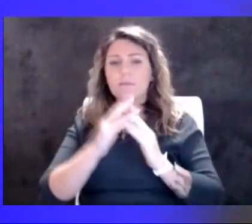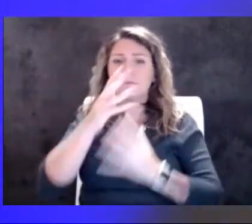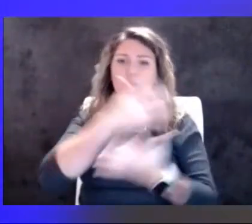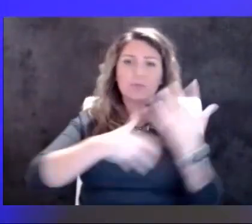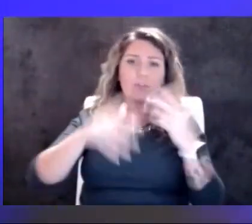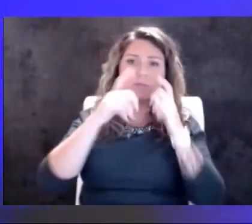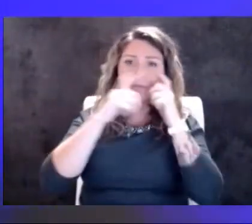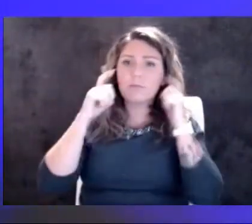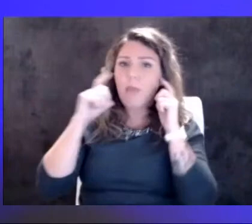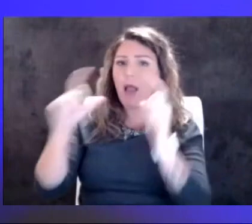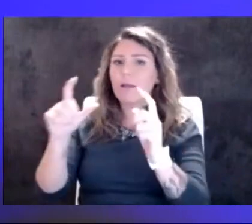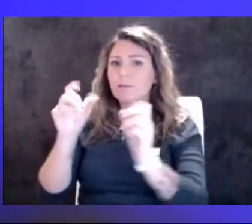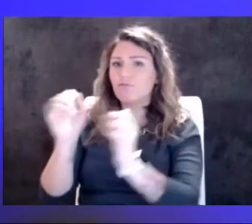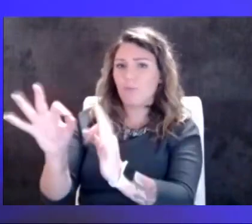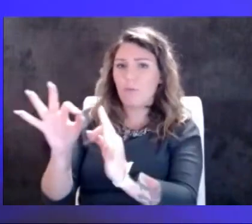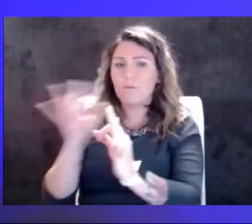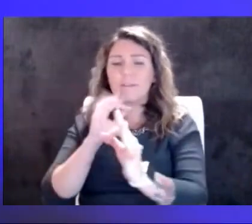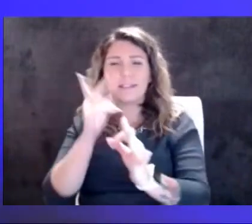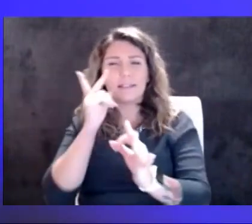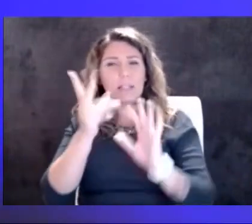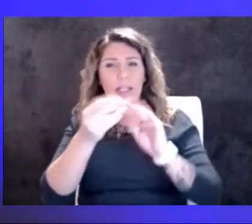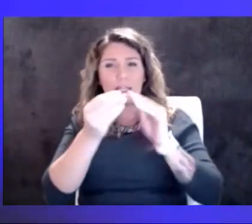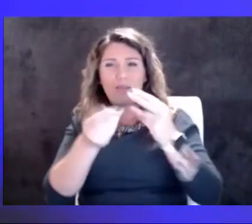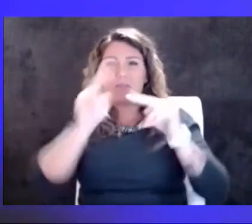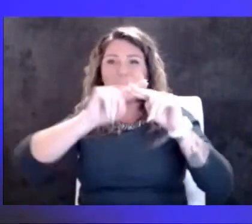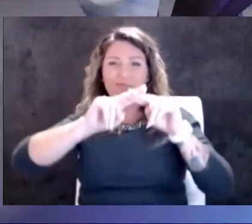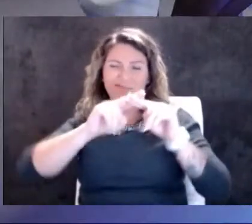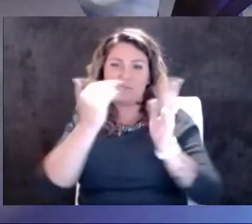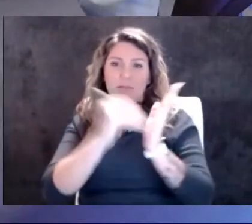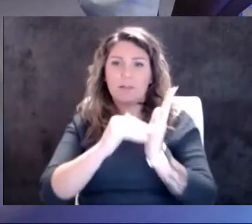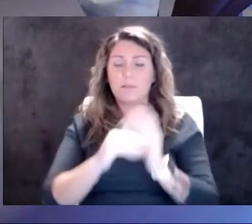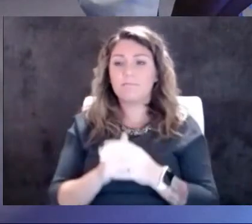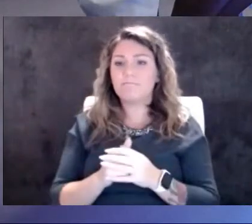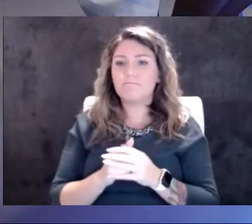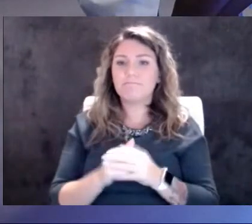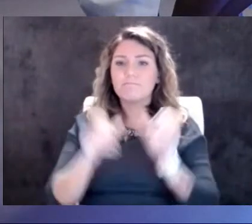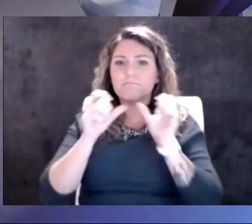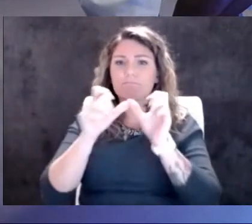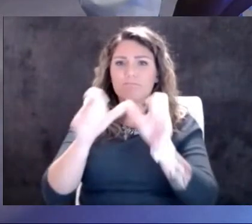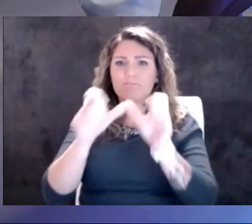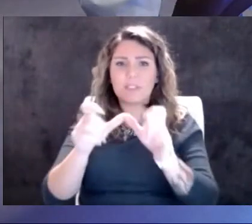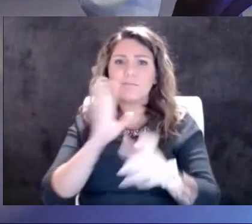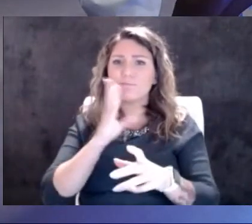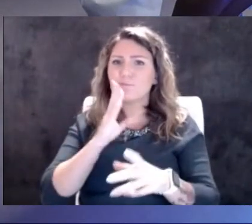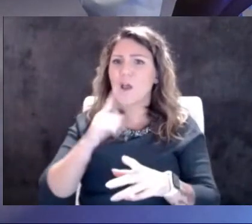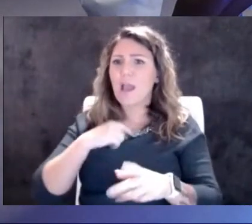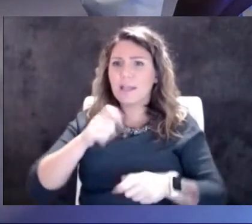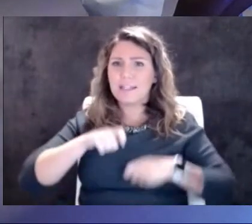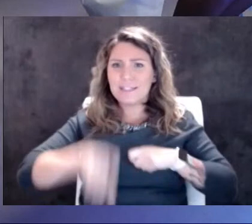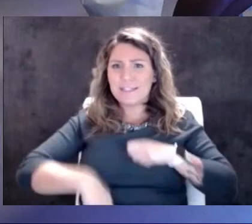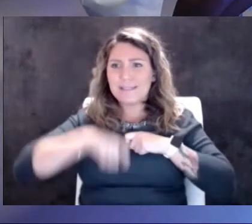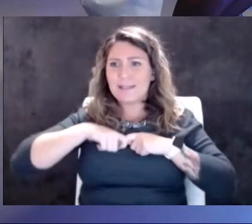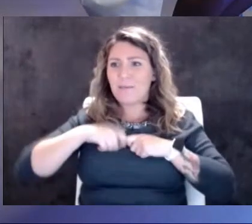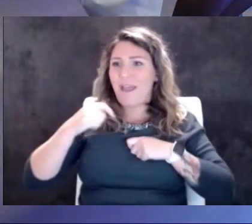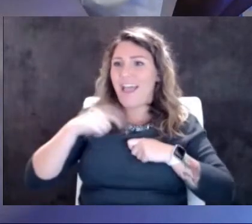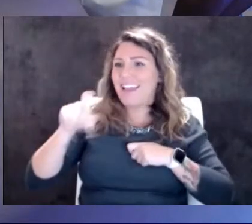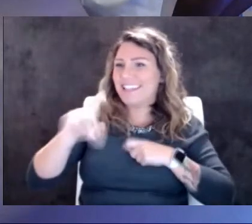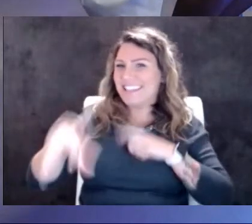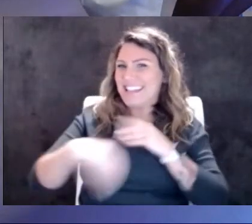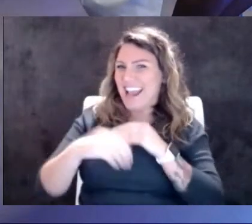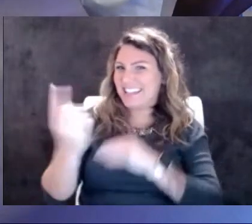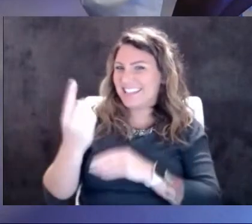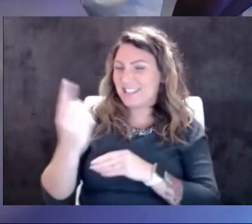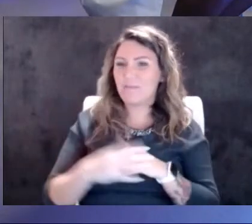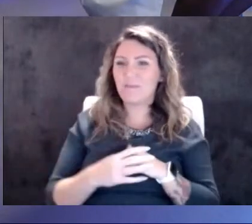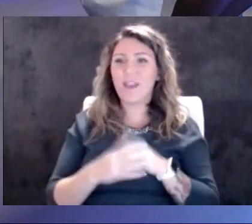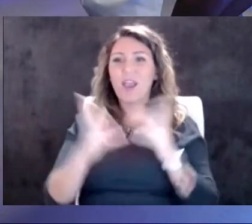masks, we're seeing those numbers go back up. Keep talking. I have to sit my jacket back up. I have something to add, actually. So I just wanted to